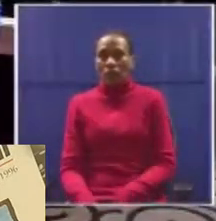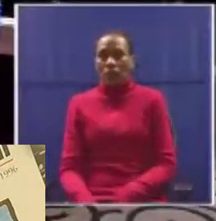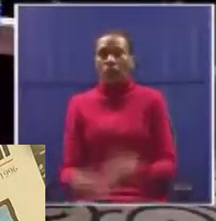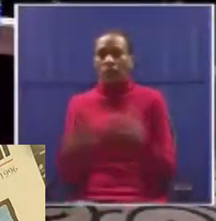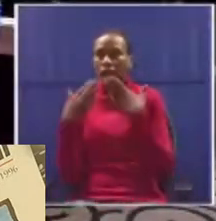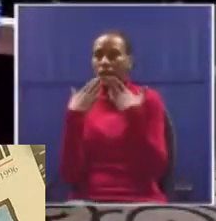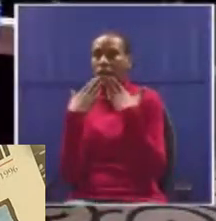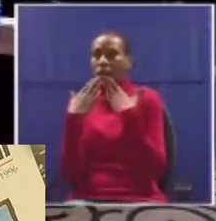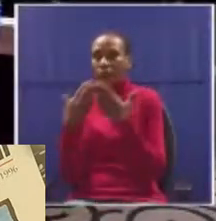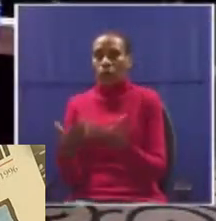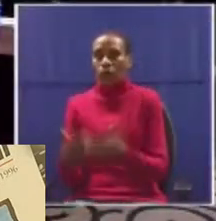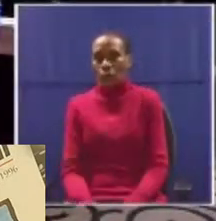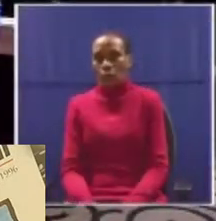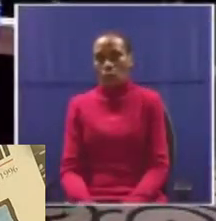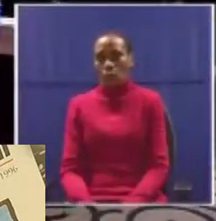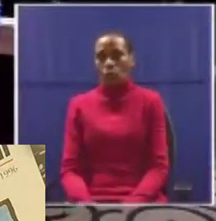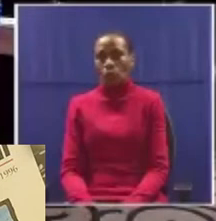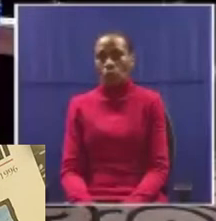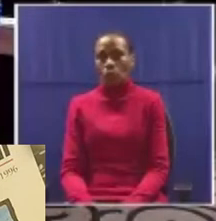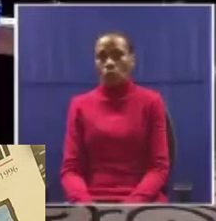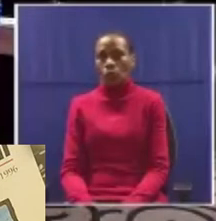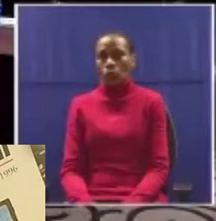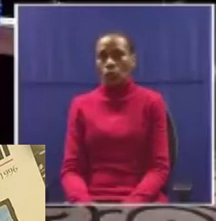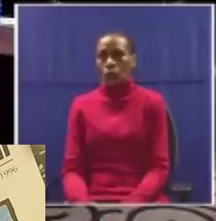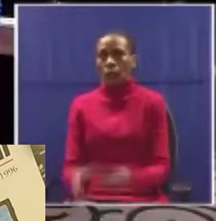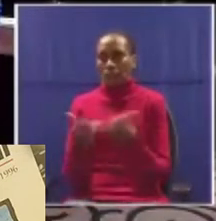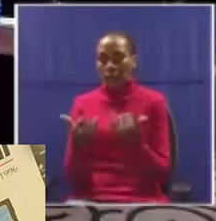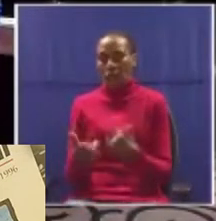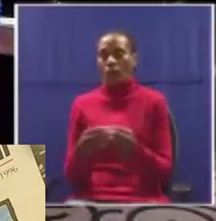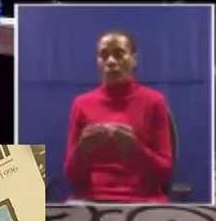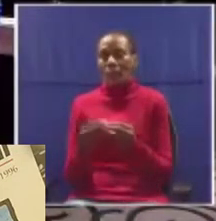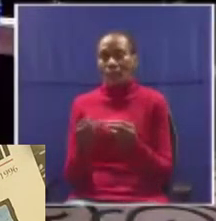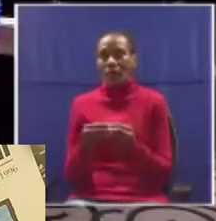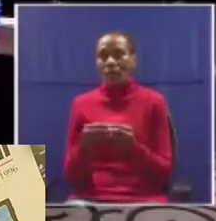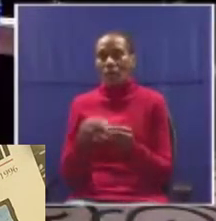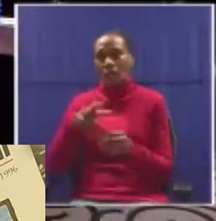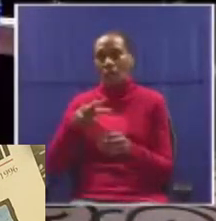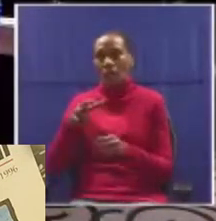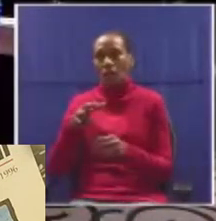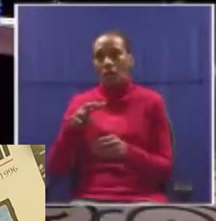thank you honorable member the next speaker is The Honorable serpent